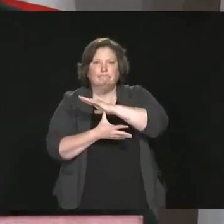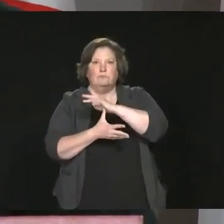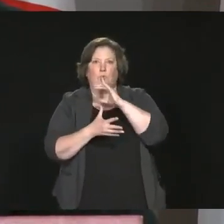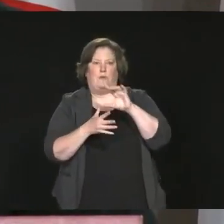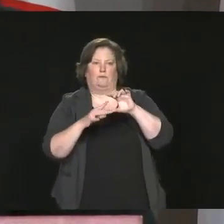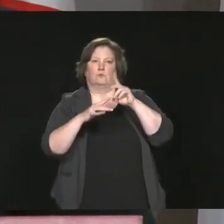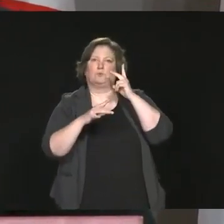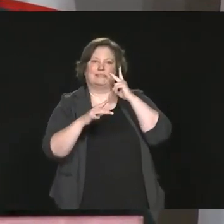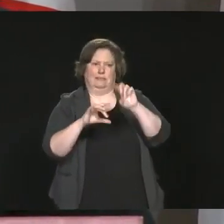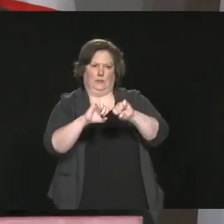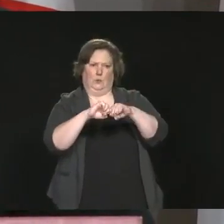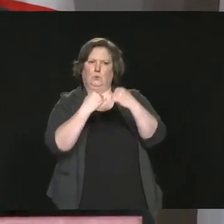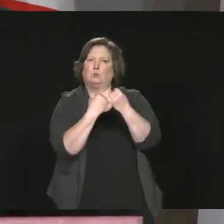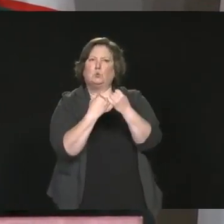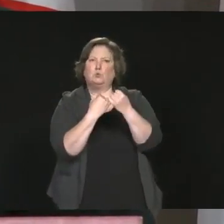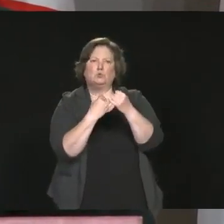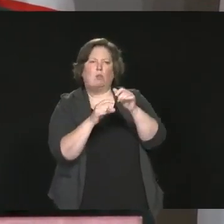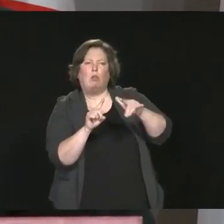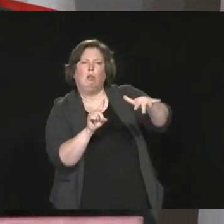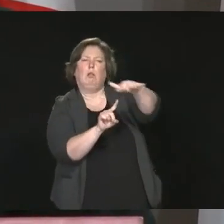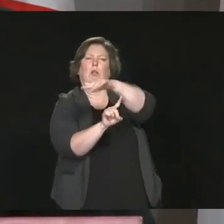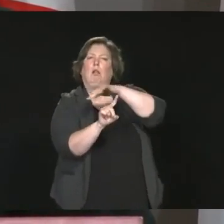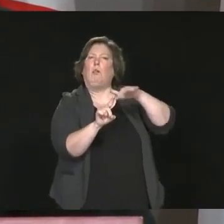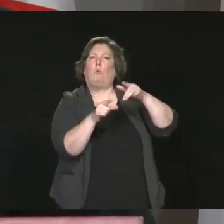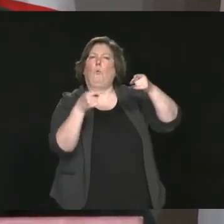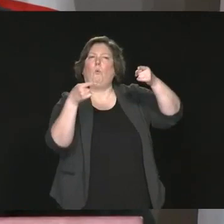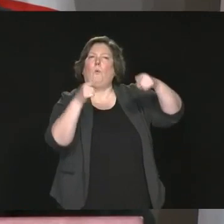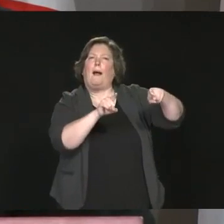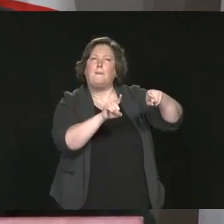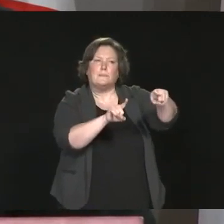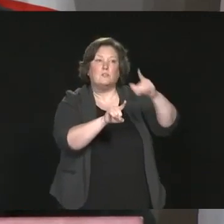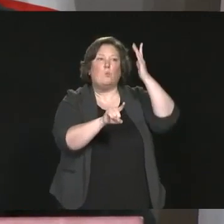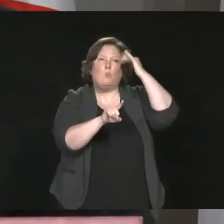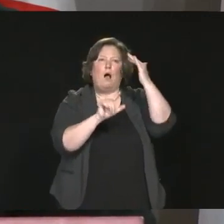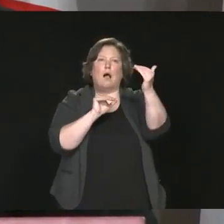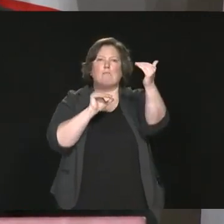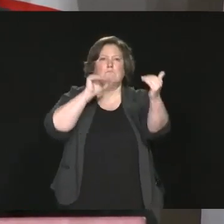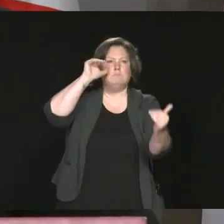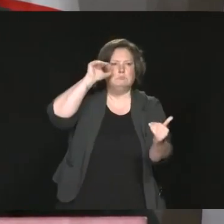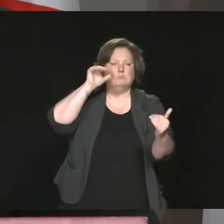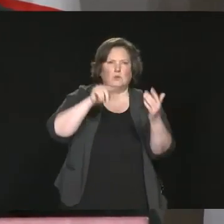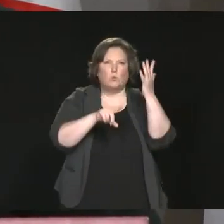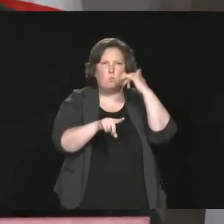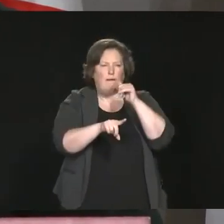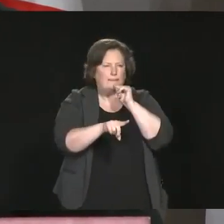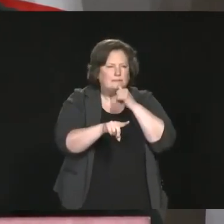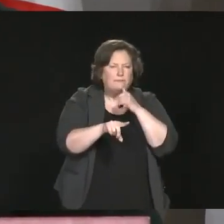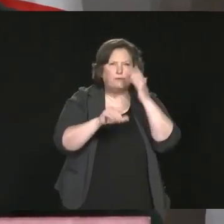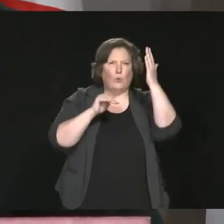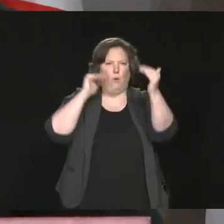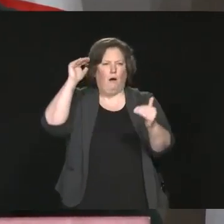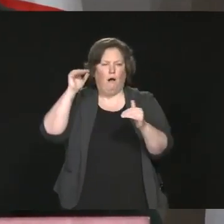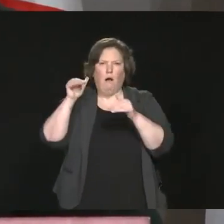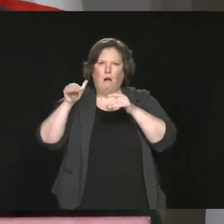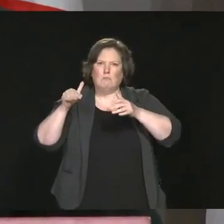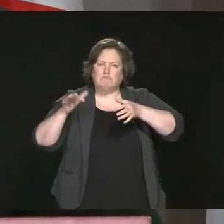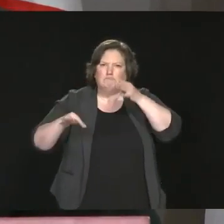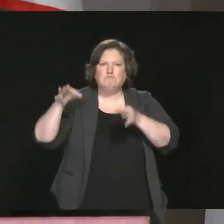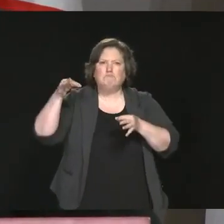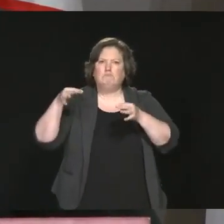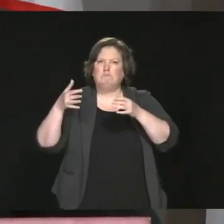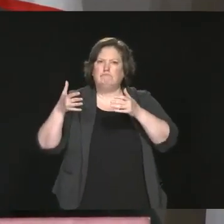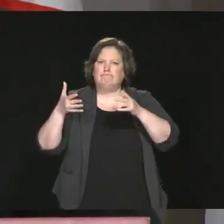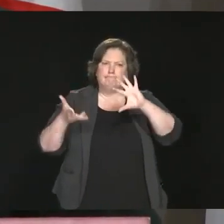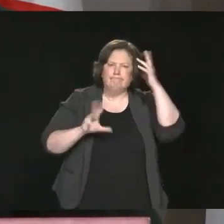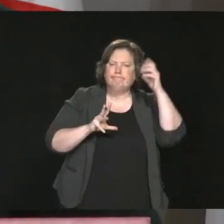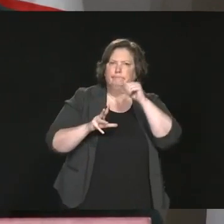to disparate outcomes that cause people to suffer. And so the work of supporting Canadians in every part of our country, and particularly